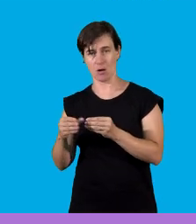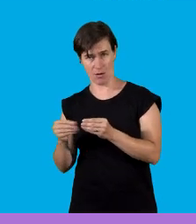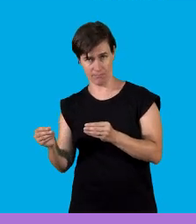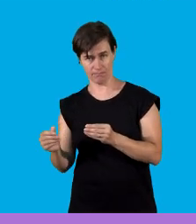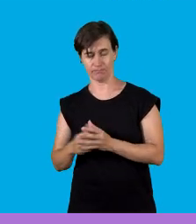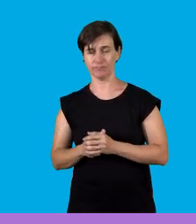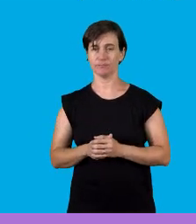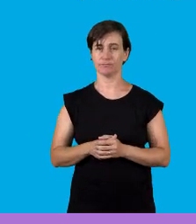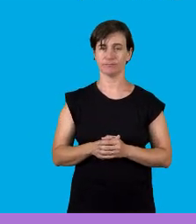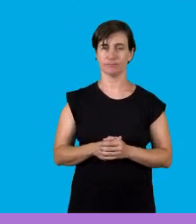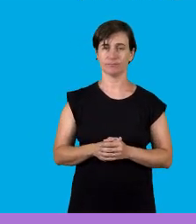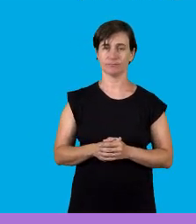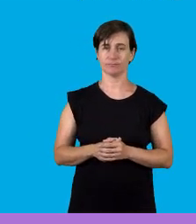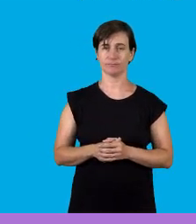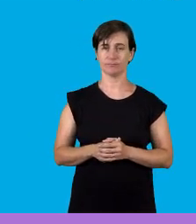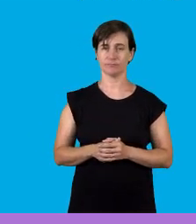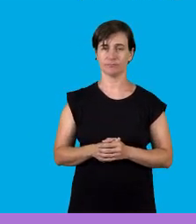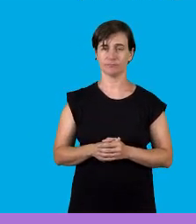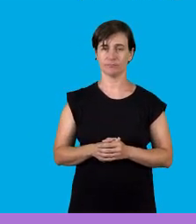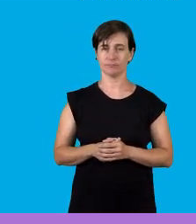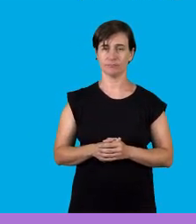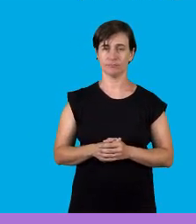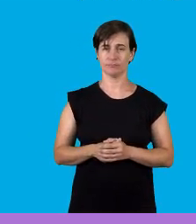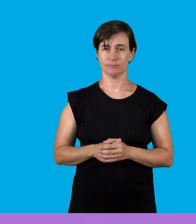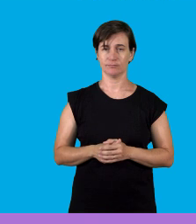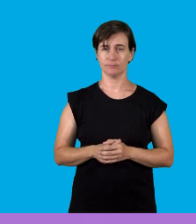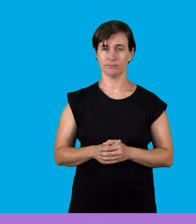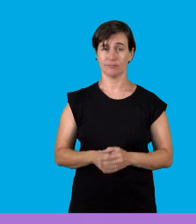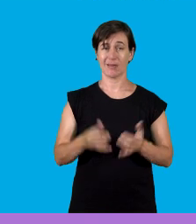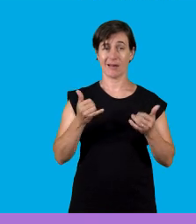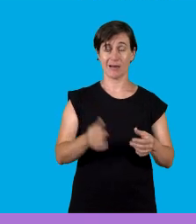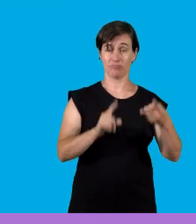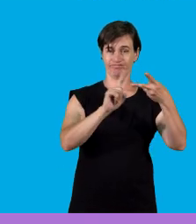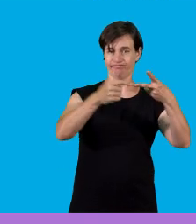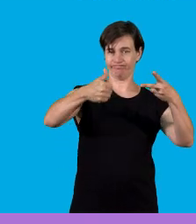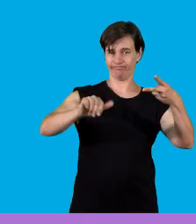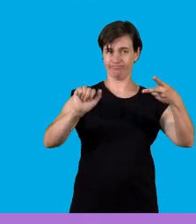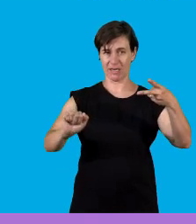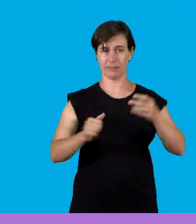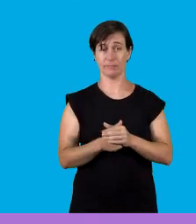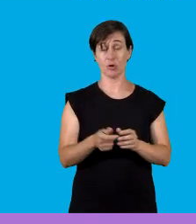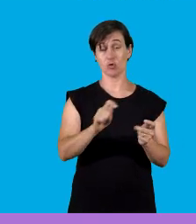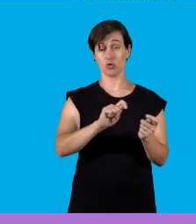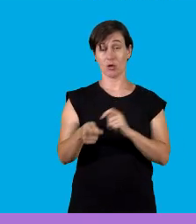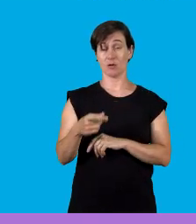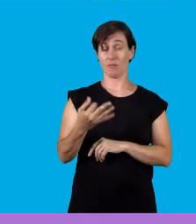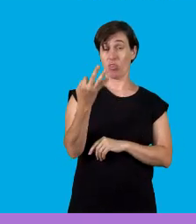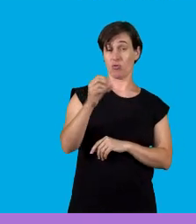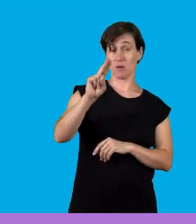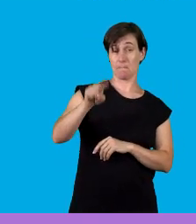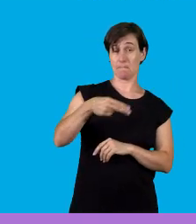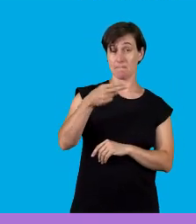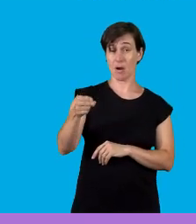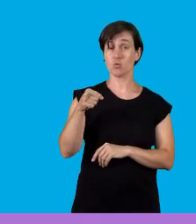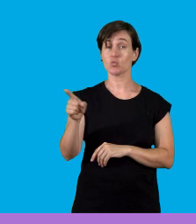pounds in US dollars, right? So now I will look at question 2a. 2a, I'm saying